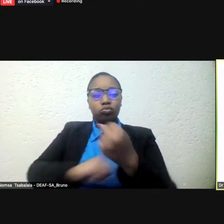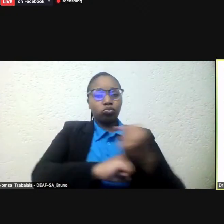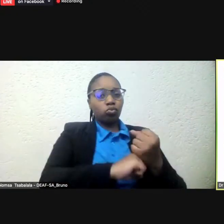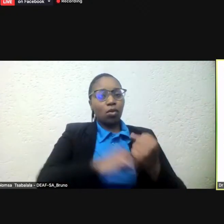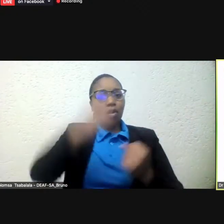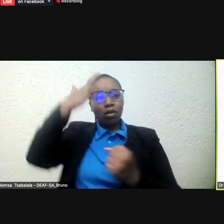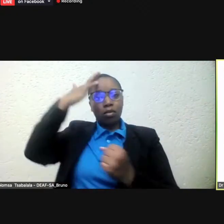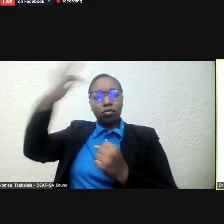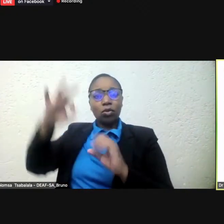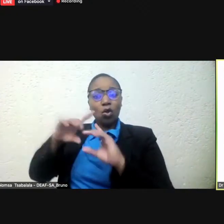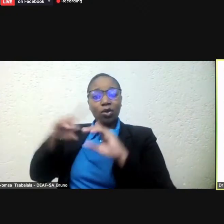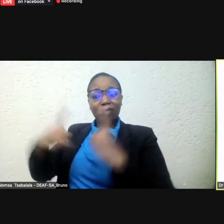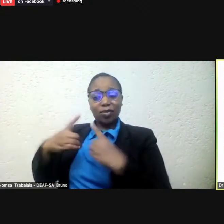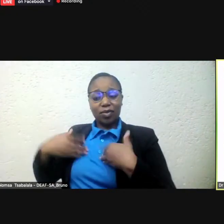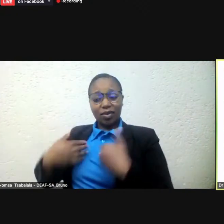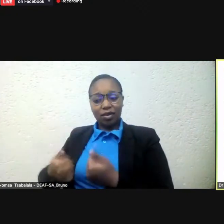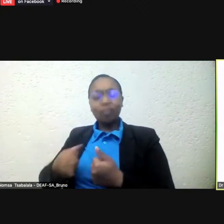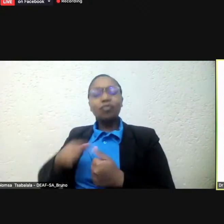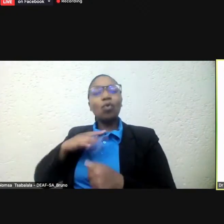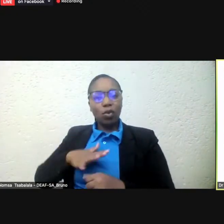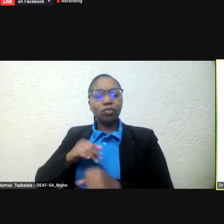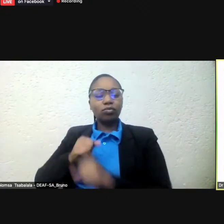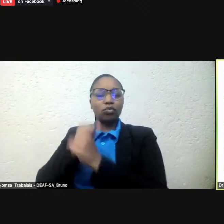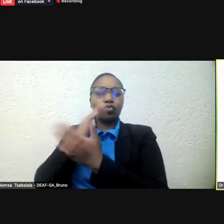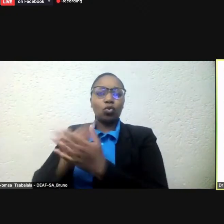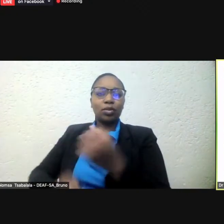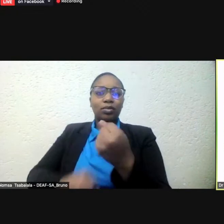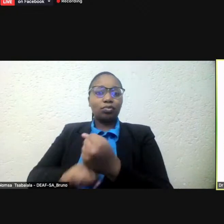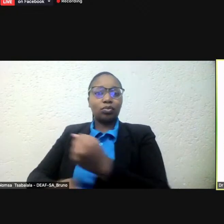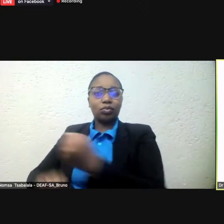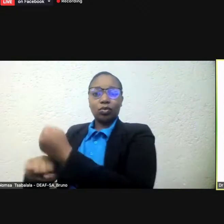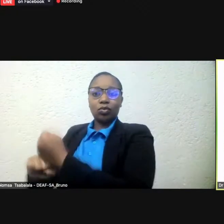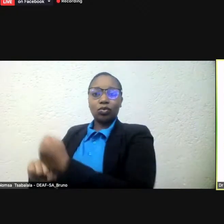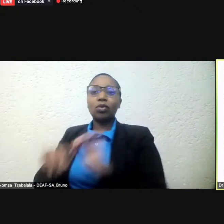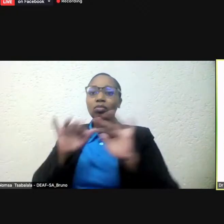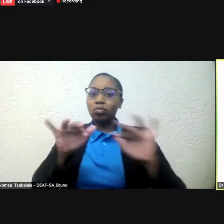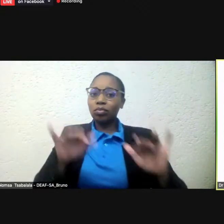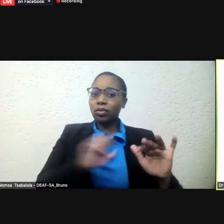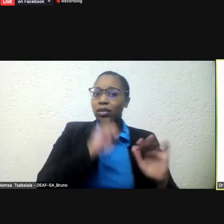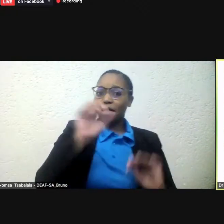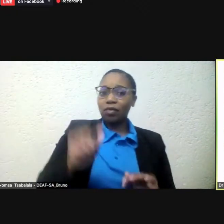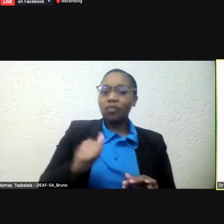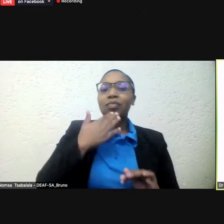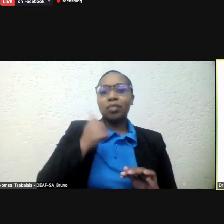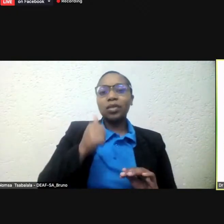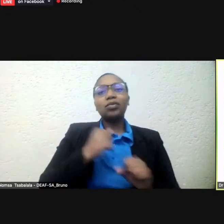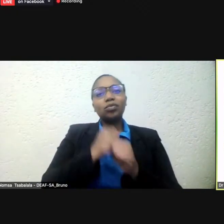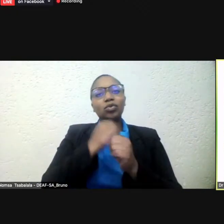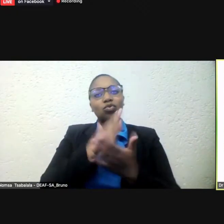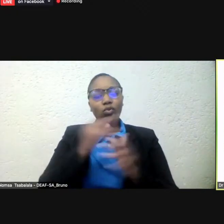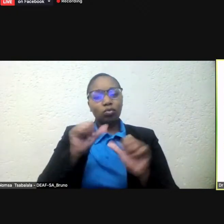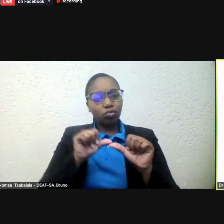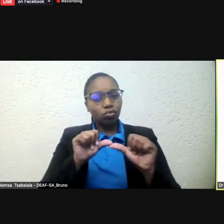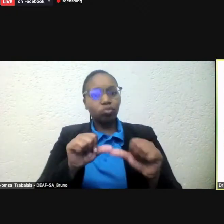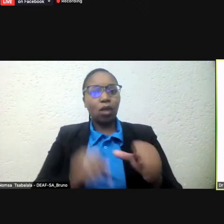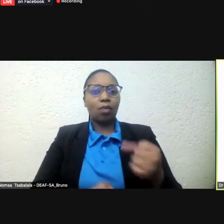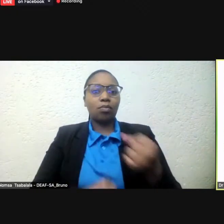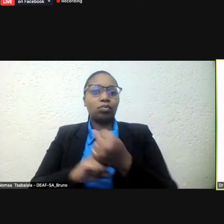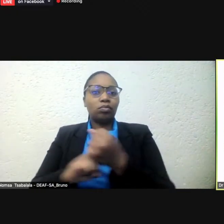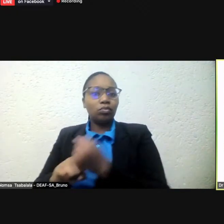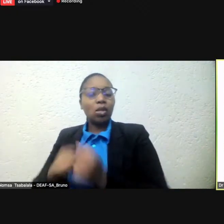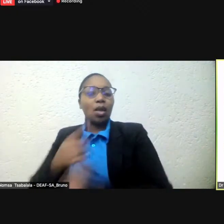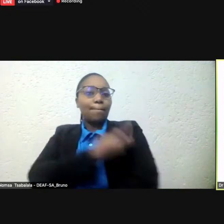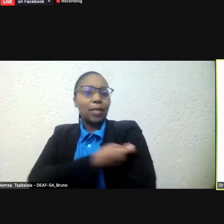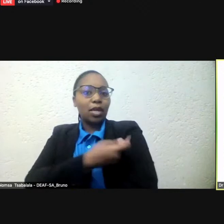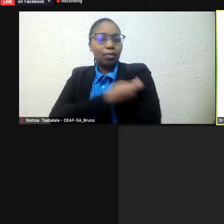matters. And to our public, please let's go out and vaccinate. Let's have a positive message. Let's protect each other. Thank you very much, and I'll hand it back to